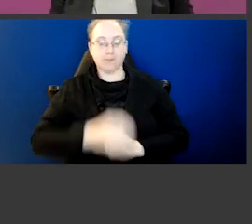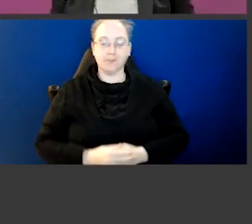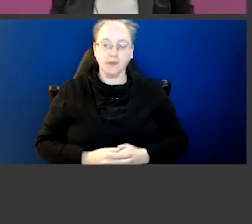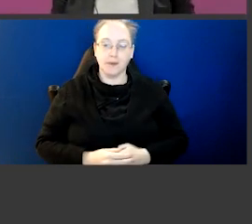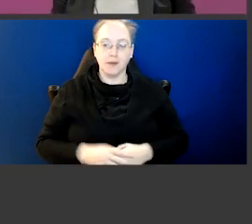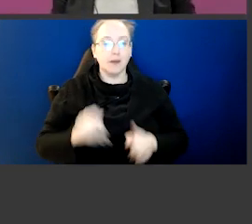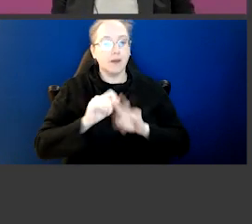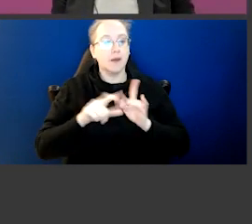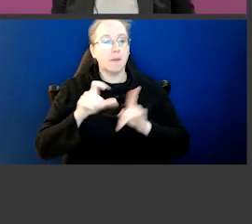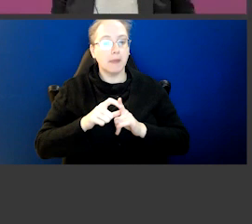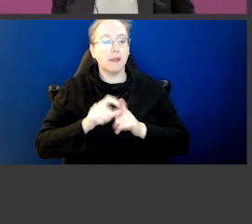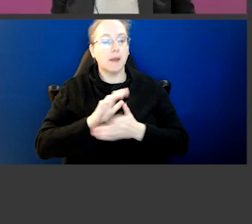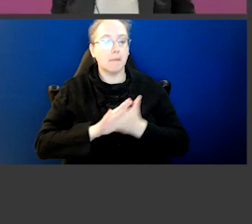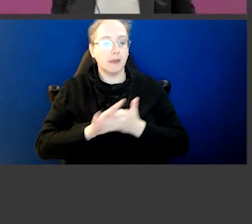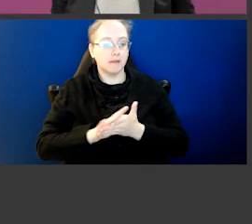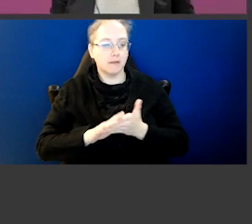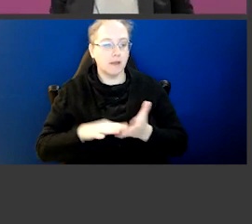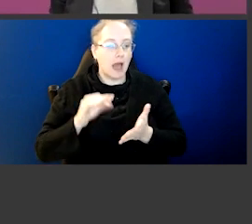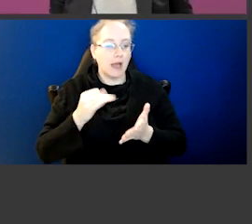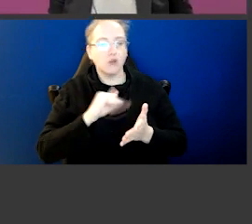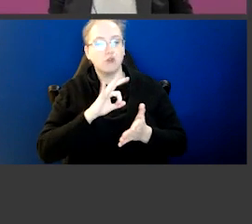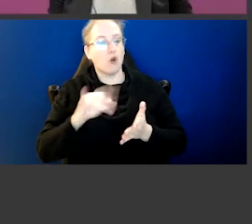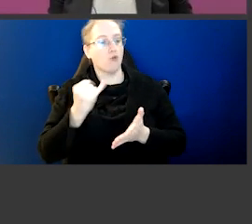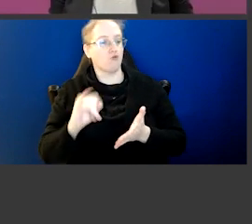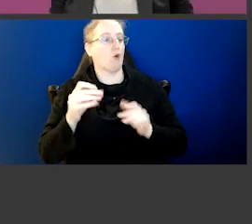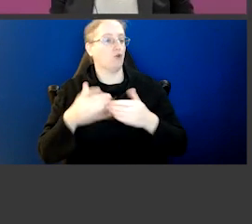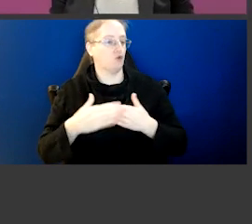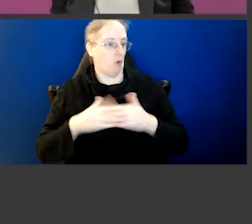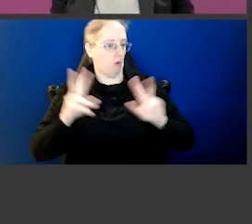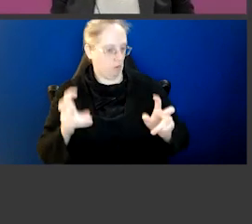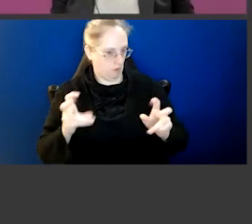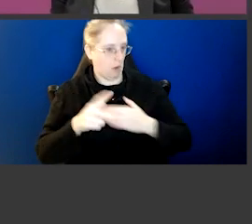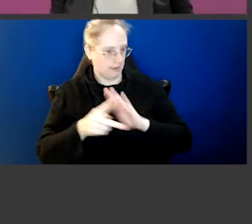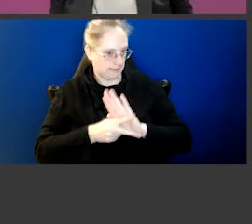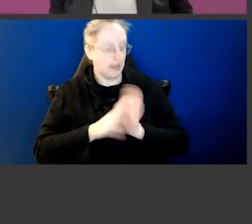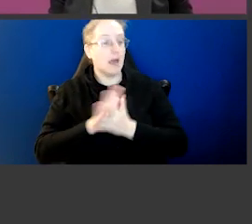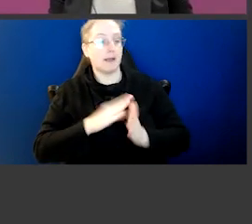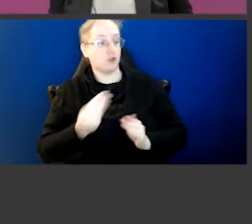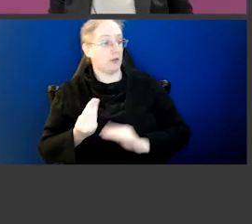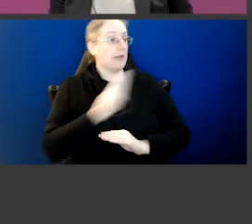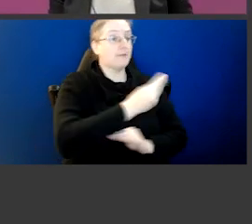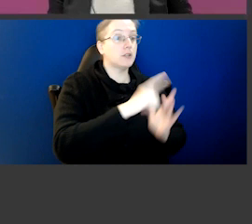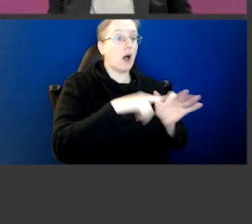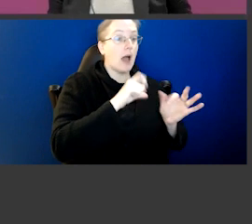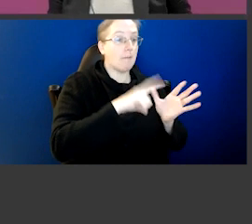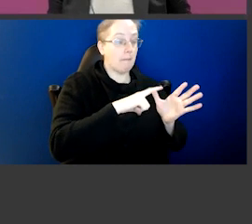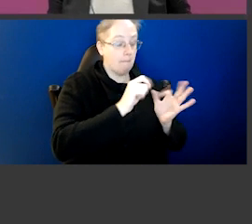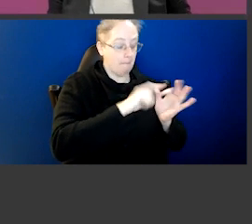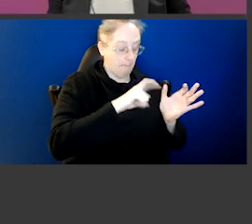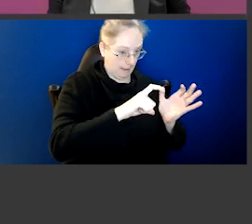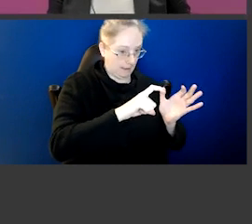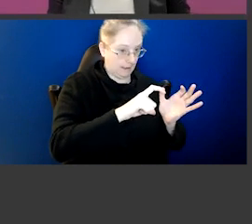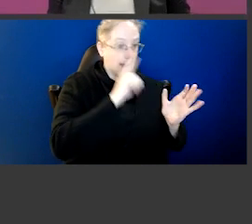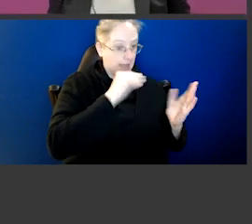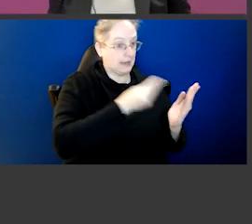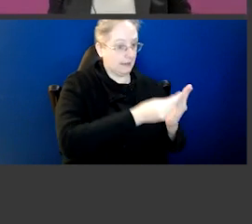operates on a no wrong door policy. This means you can send it to IBAC. Alternatively, if you send your complaint